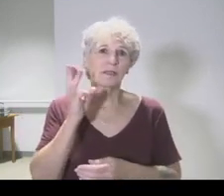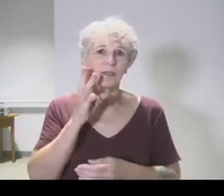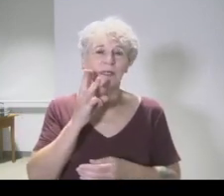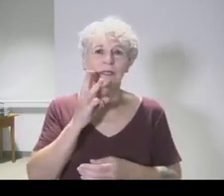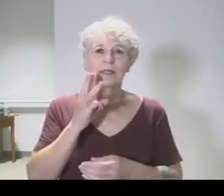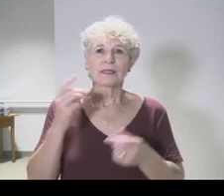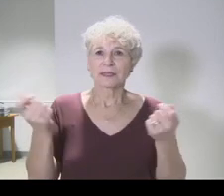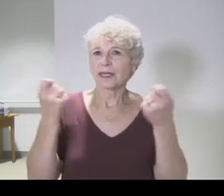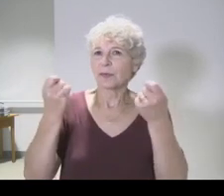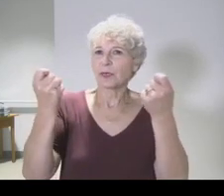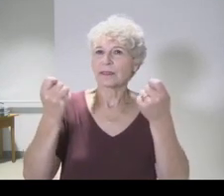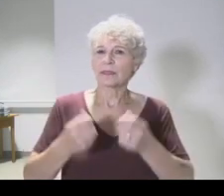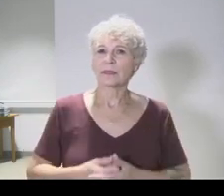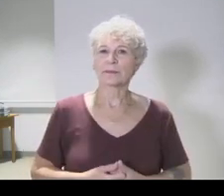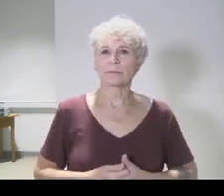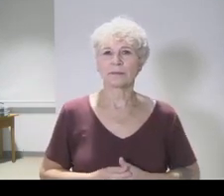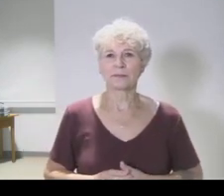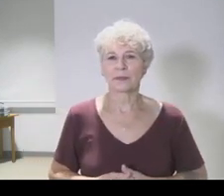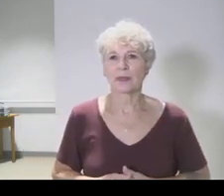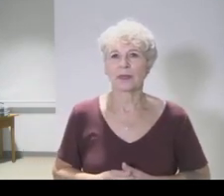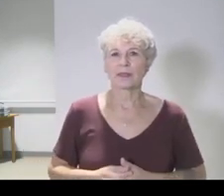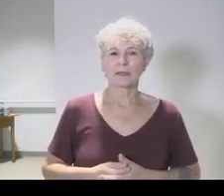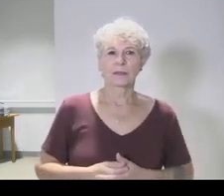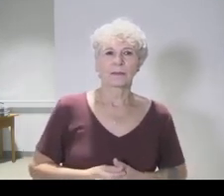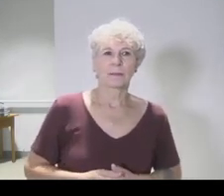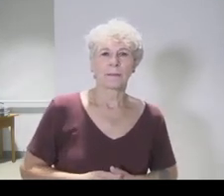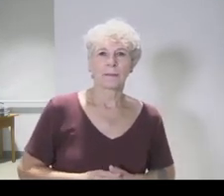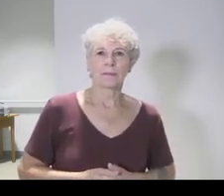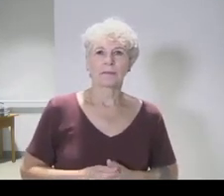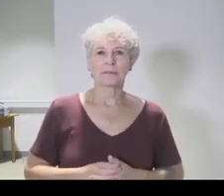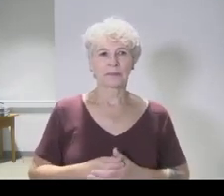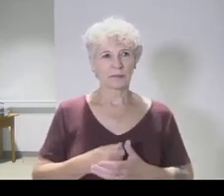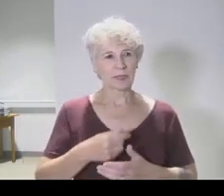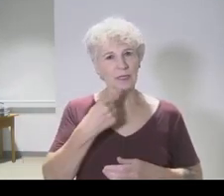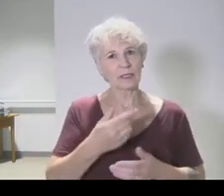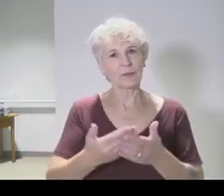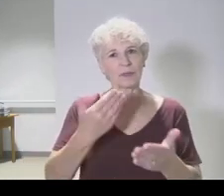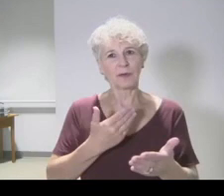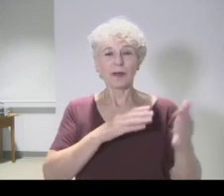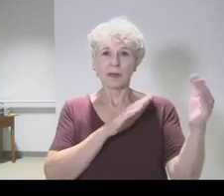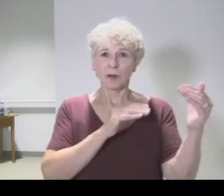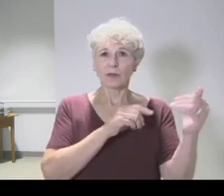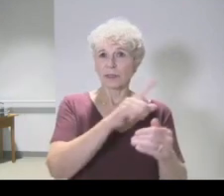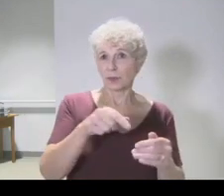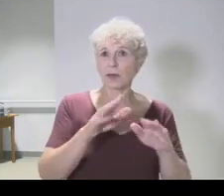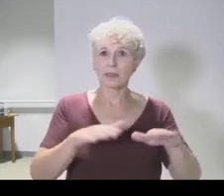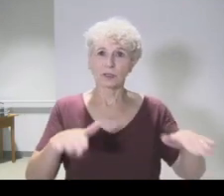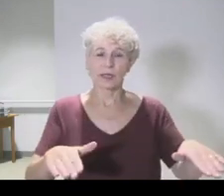to come forward as we pass out these elements. I mentioned before that hopefully you are a child